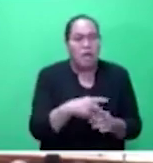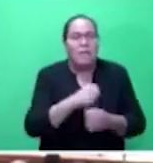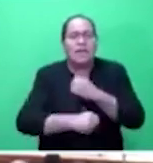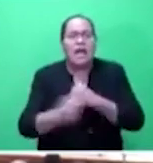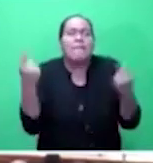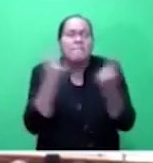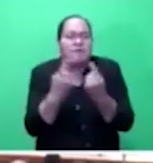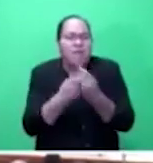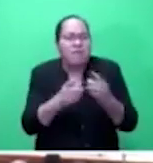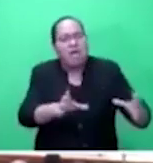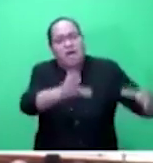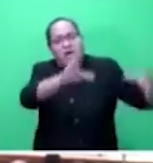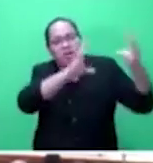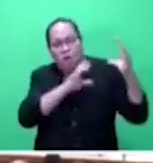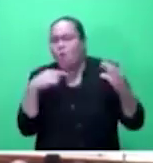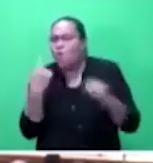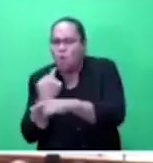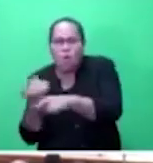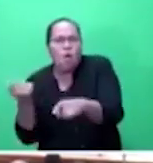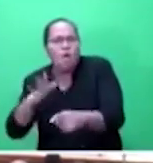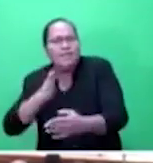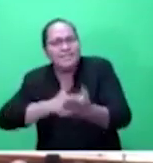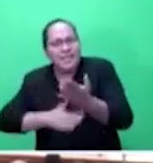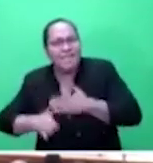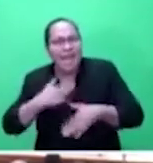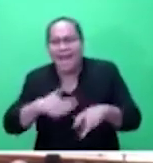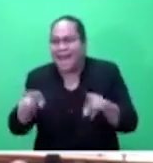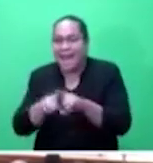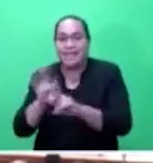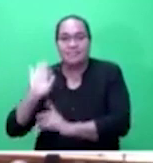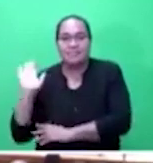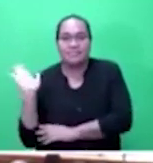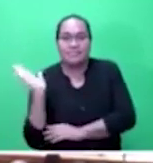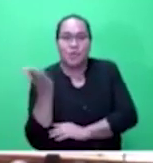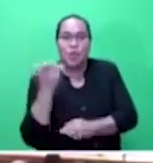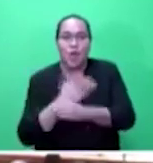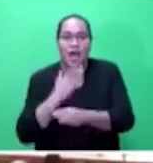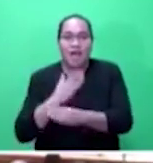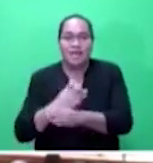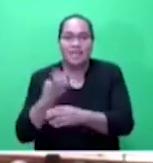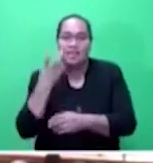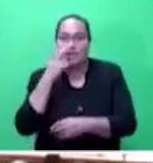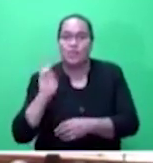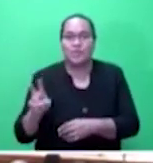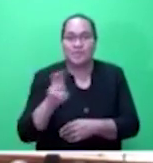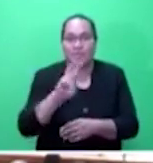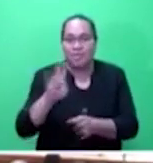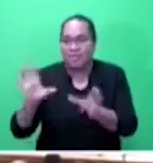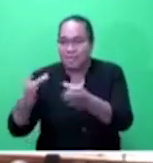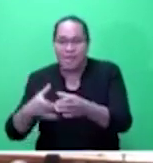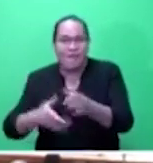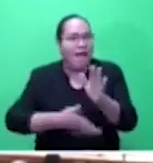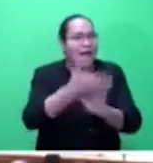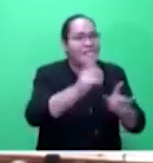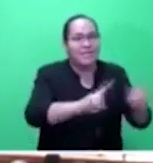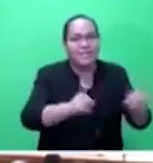burden shared by many of those already suffering, such as a hospitality worker or employees from other highly impacted